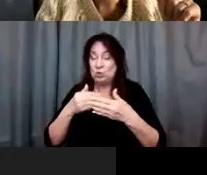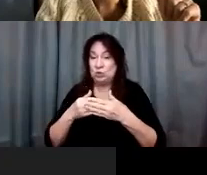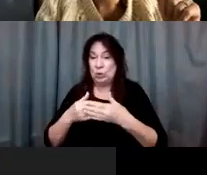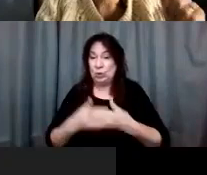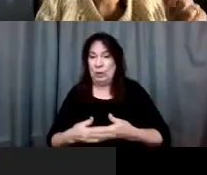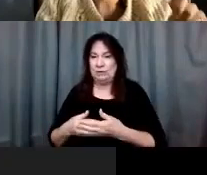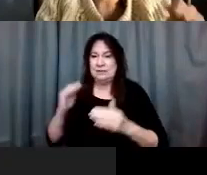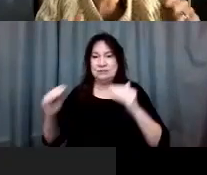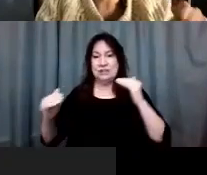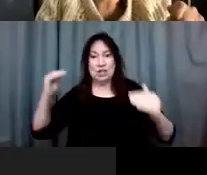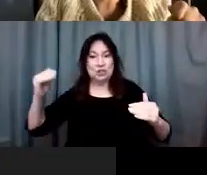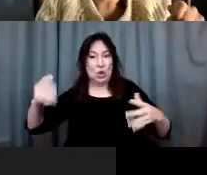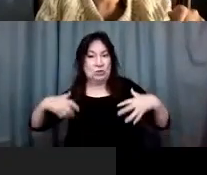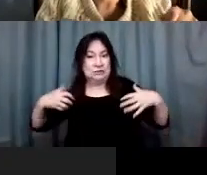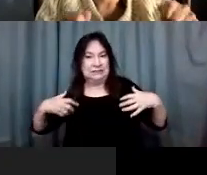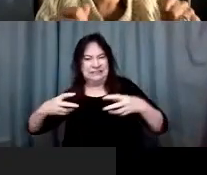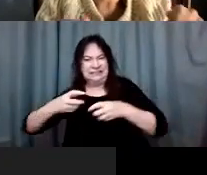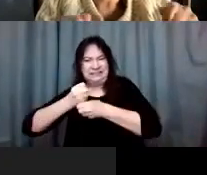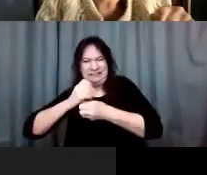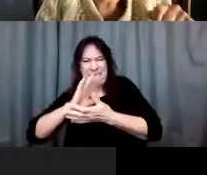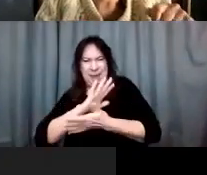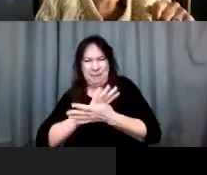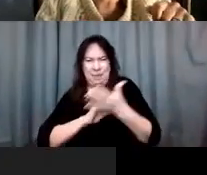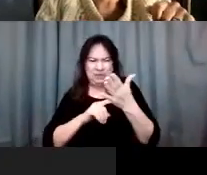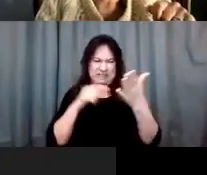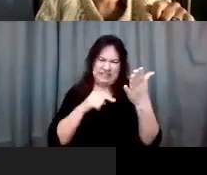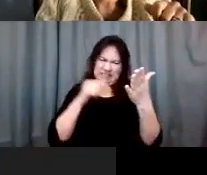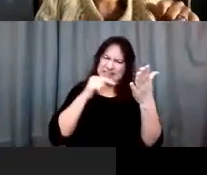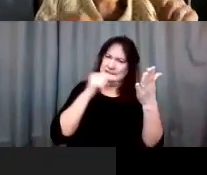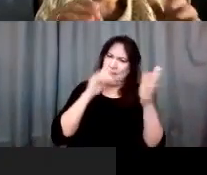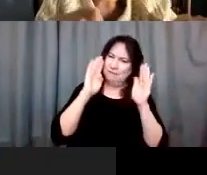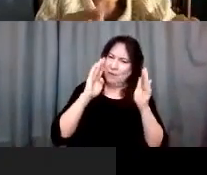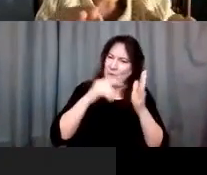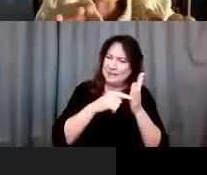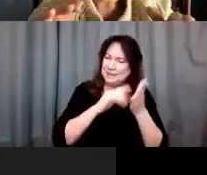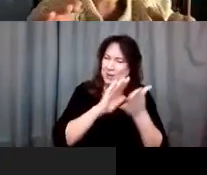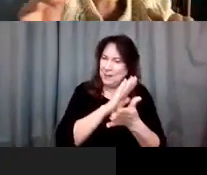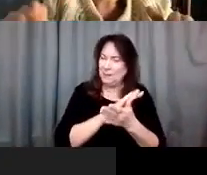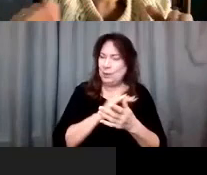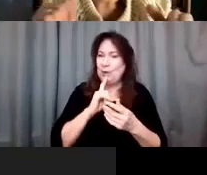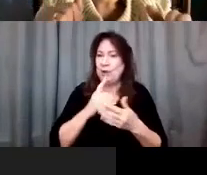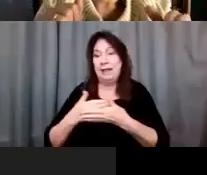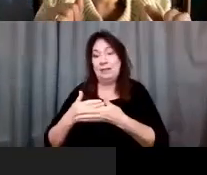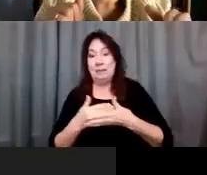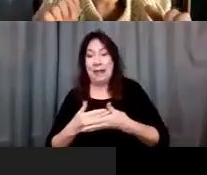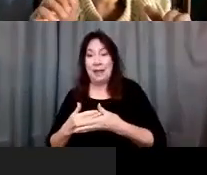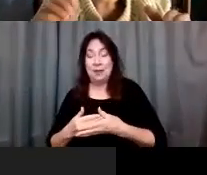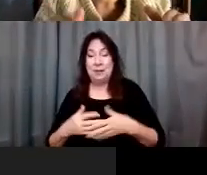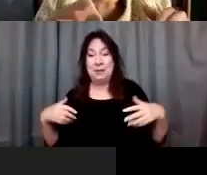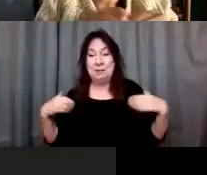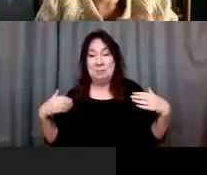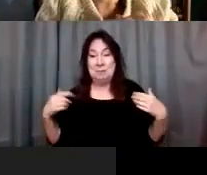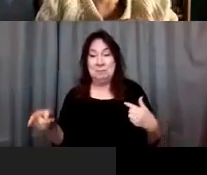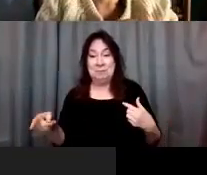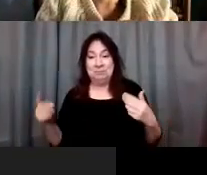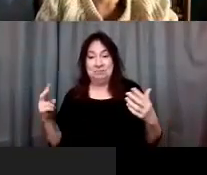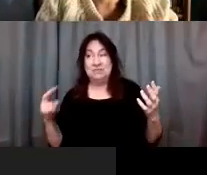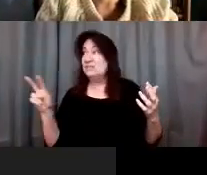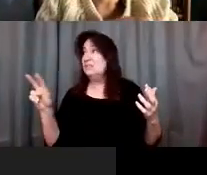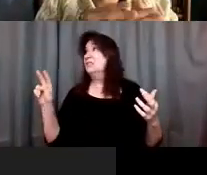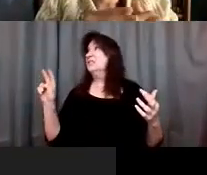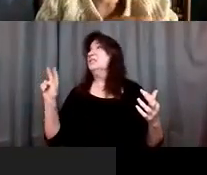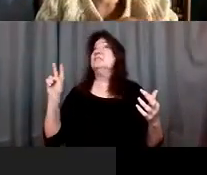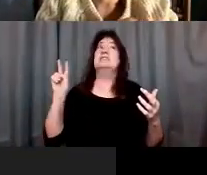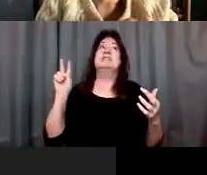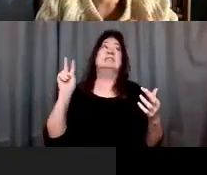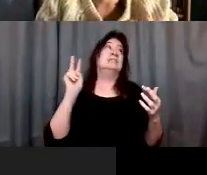adult baboon who's clutching a paper and he's deeply focused on it. And there's a baby baboon and he's looking off in the distance, kind